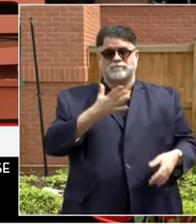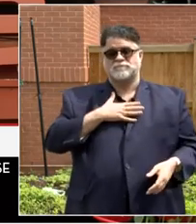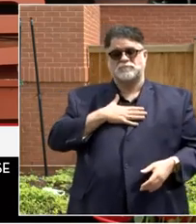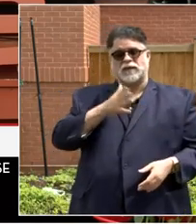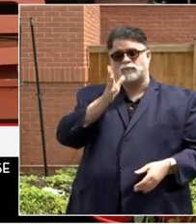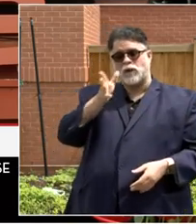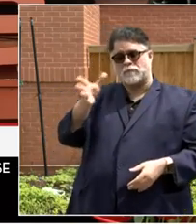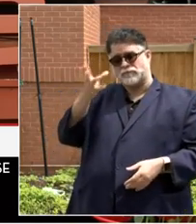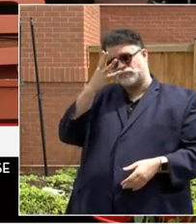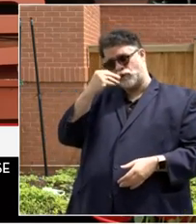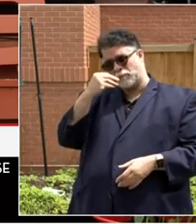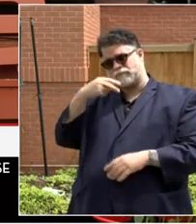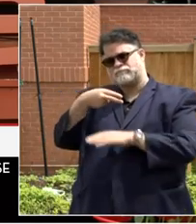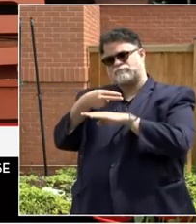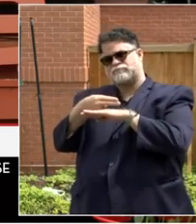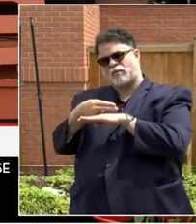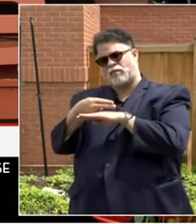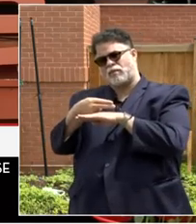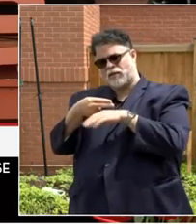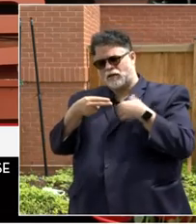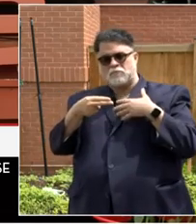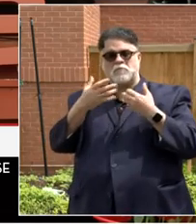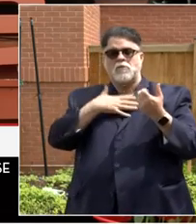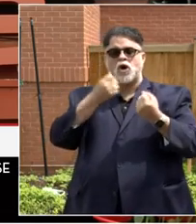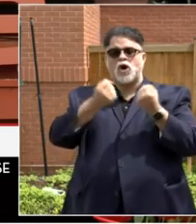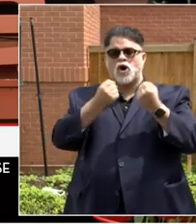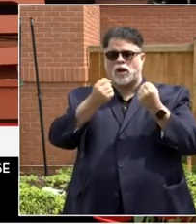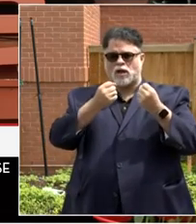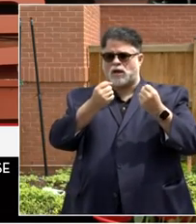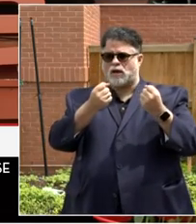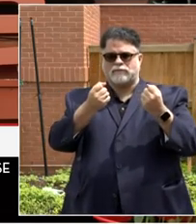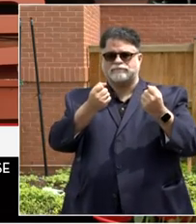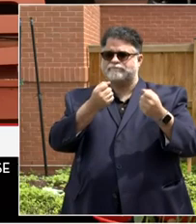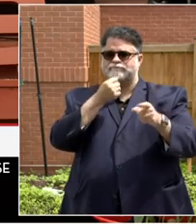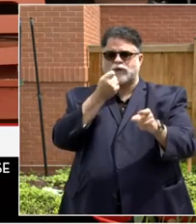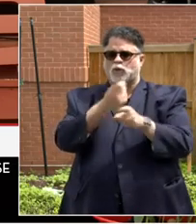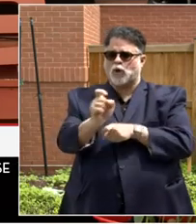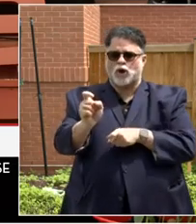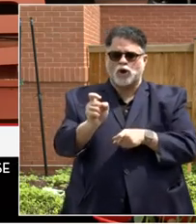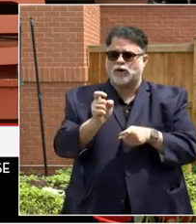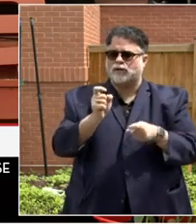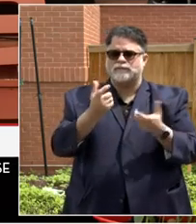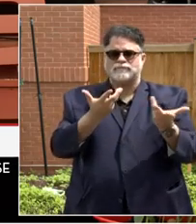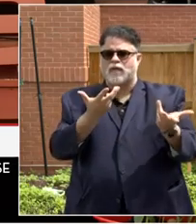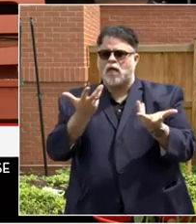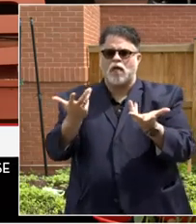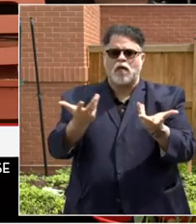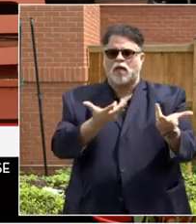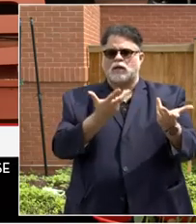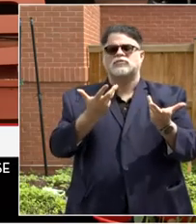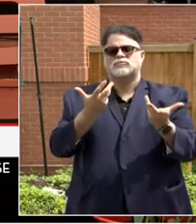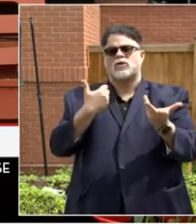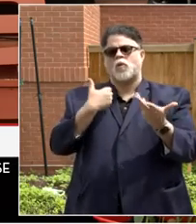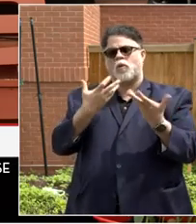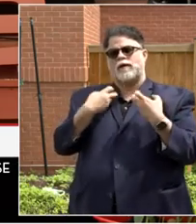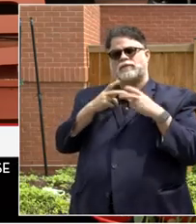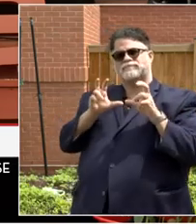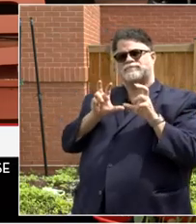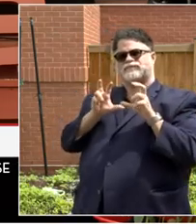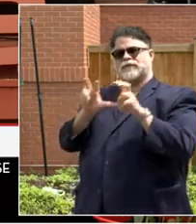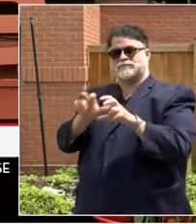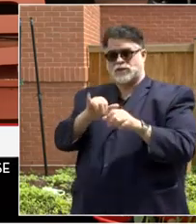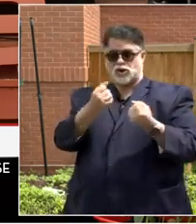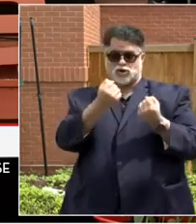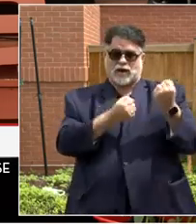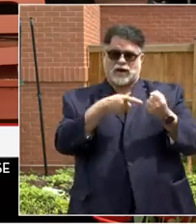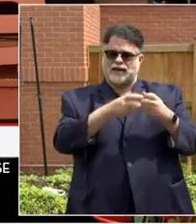no gas money, and she gave us the grant to give people hope. And it was a lady by the name of Chief Diane Grooms, when Checker